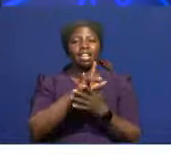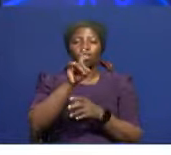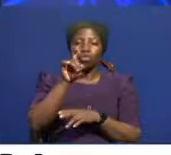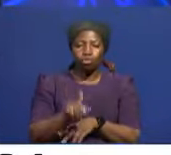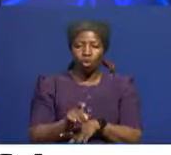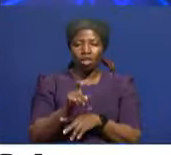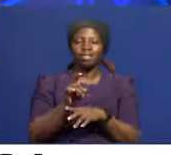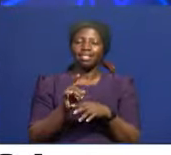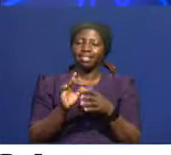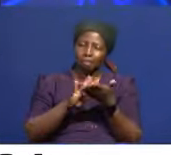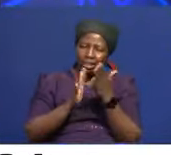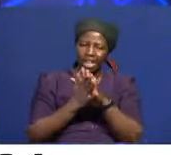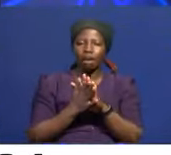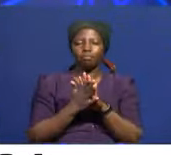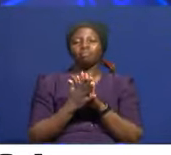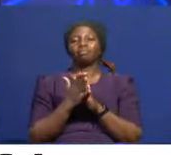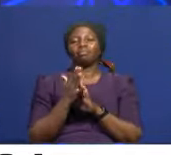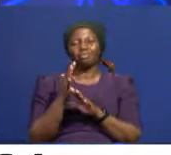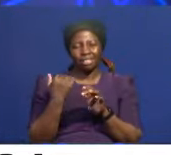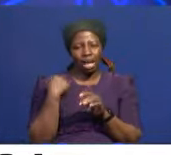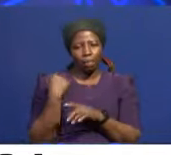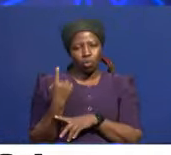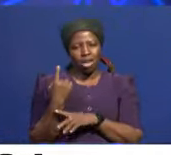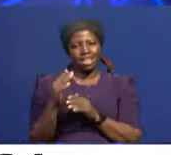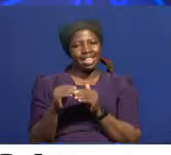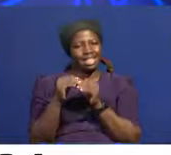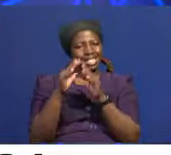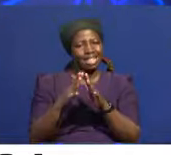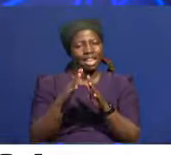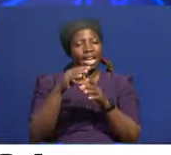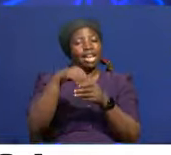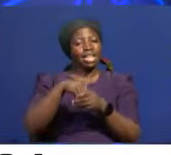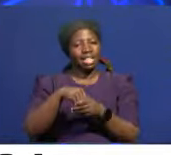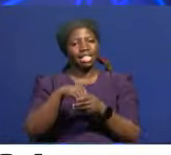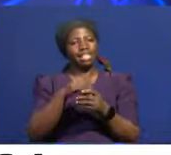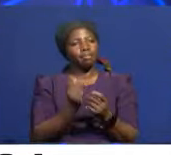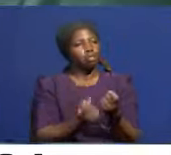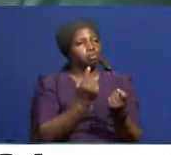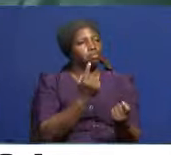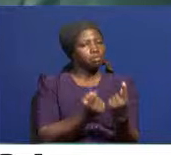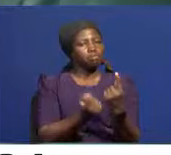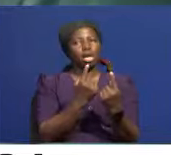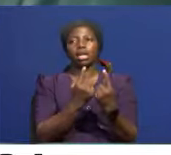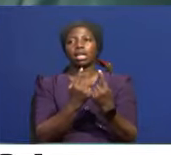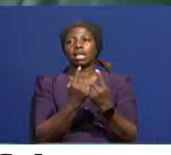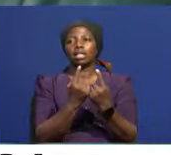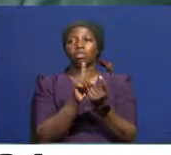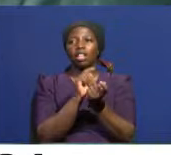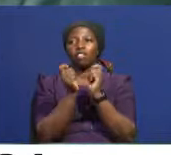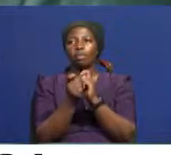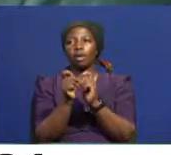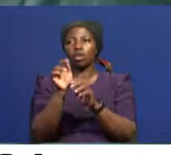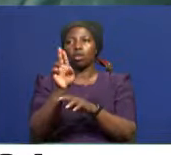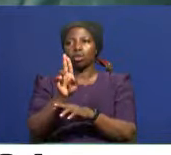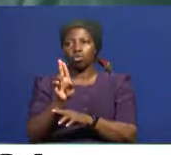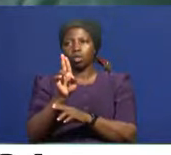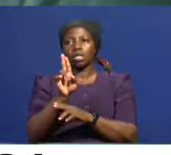automatically emerge as the primary driver across the spectrum of emerging transformative use